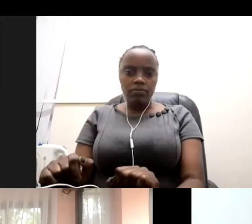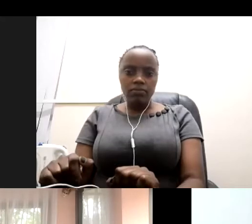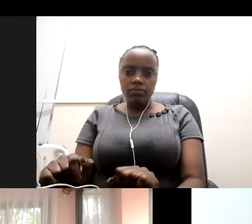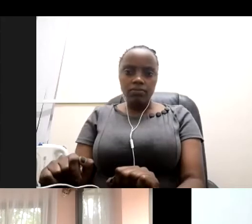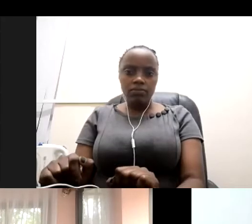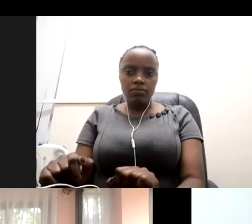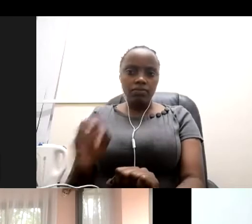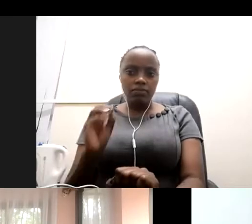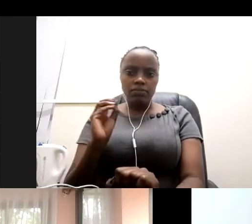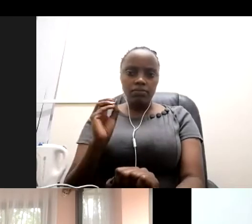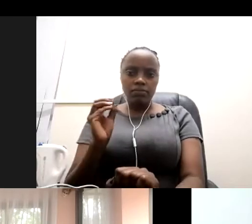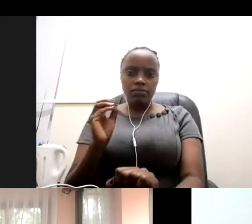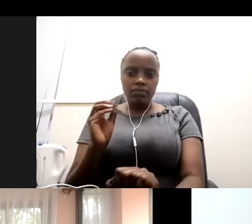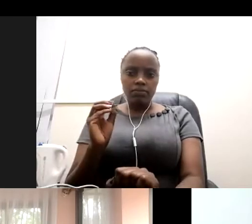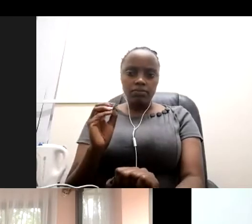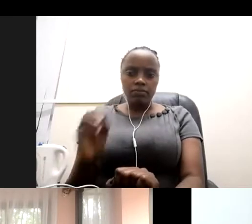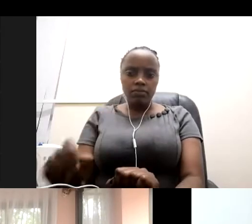José, ¿pueden entender o no?